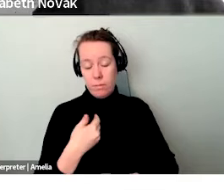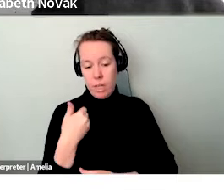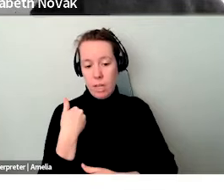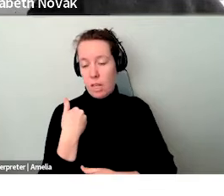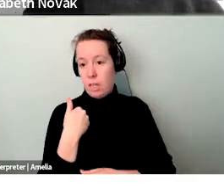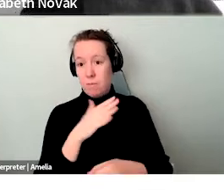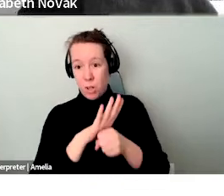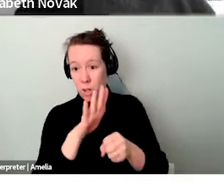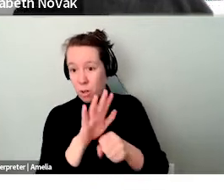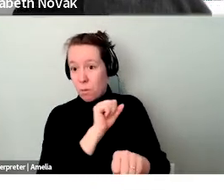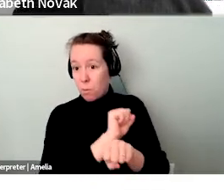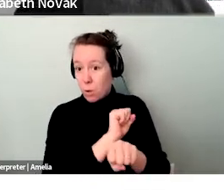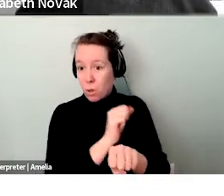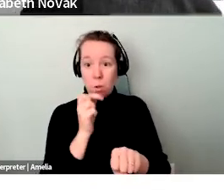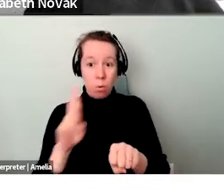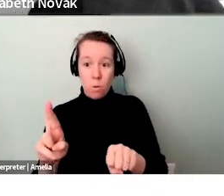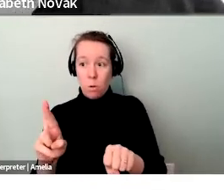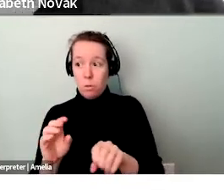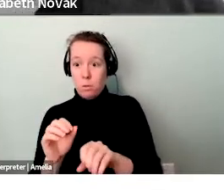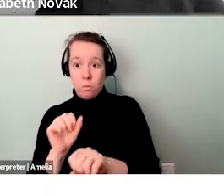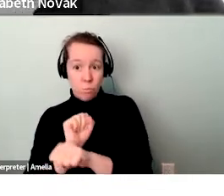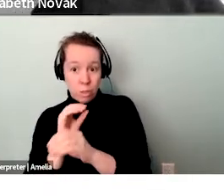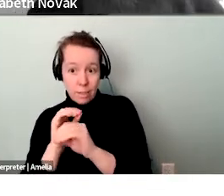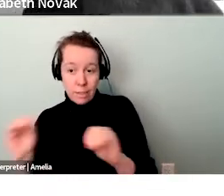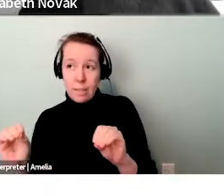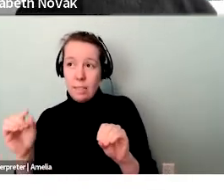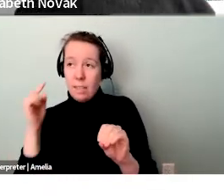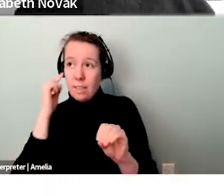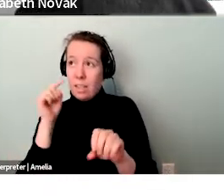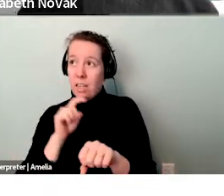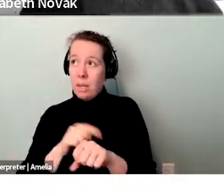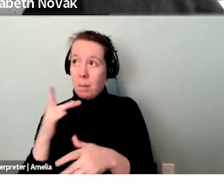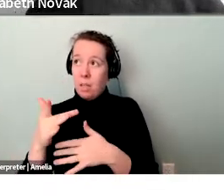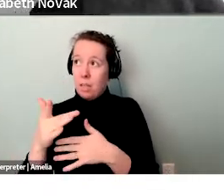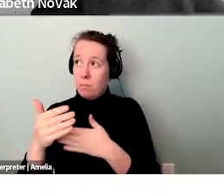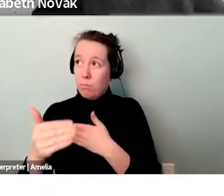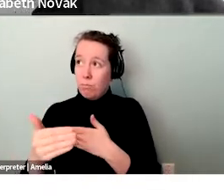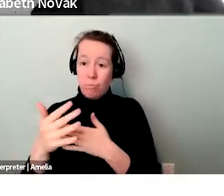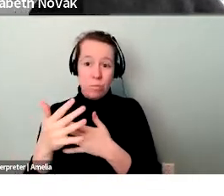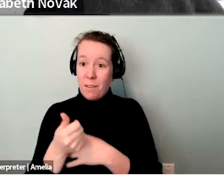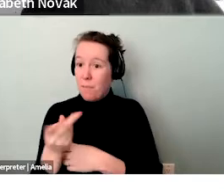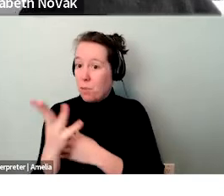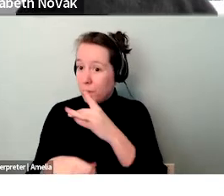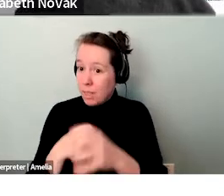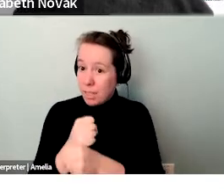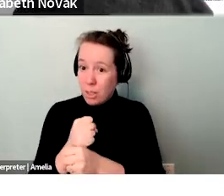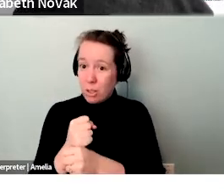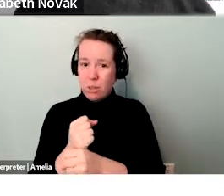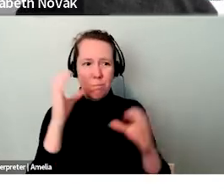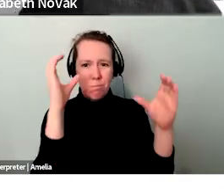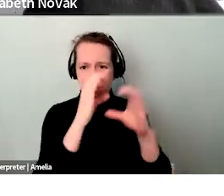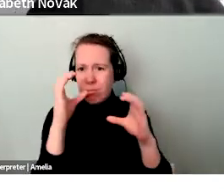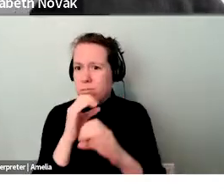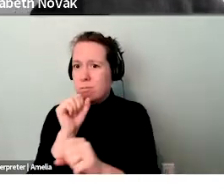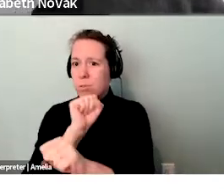unemployed for, Mhm. I was unemployed for a period of a couple of years. just trying to find work. And when I